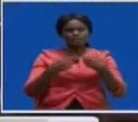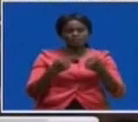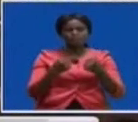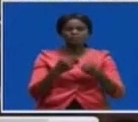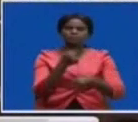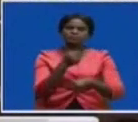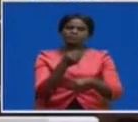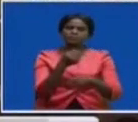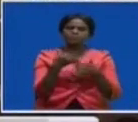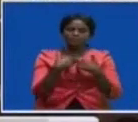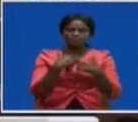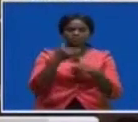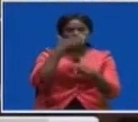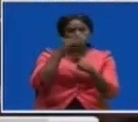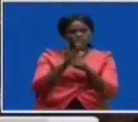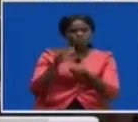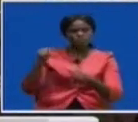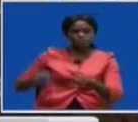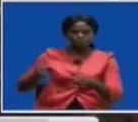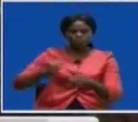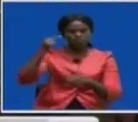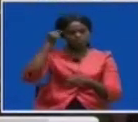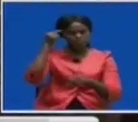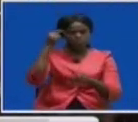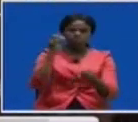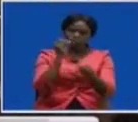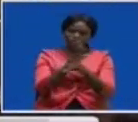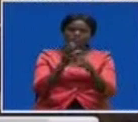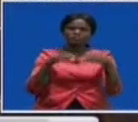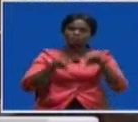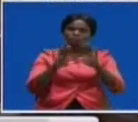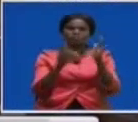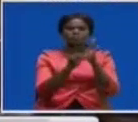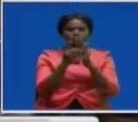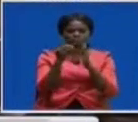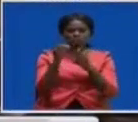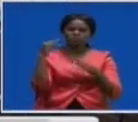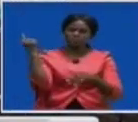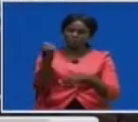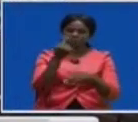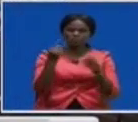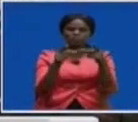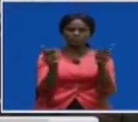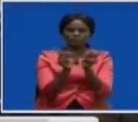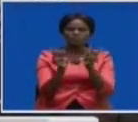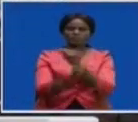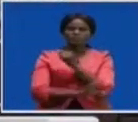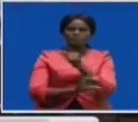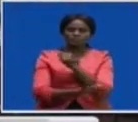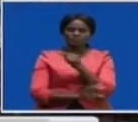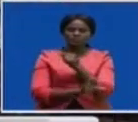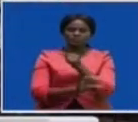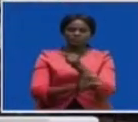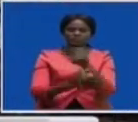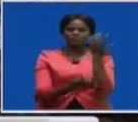President Lungu has assured the chief that the government is determined to continue developing all parts of the country. The development you're talking